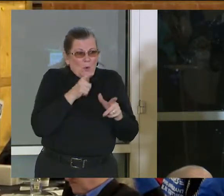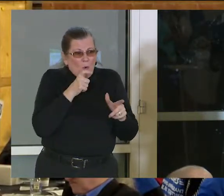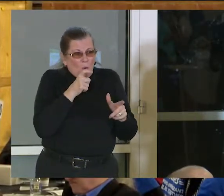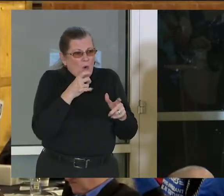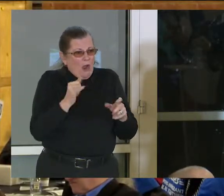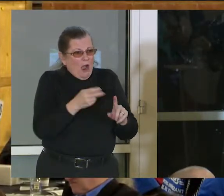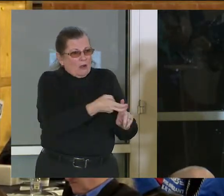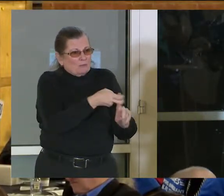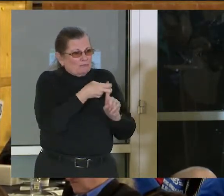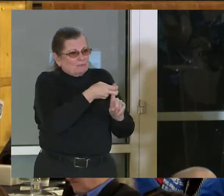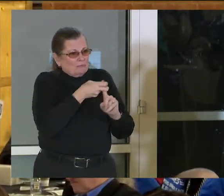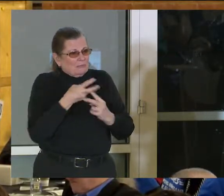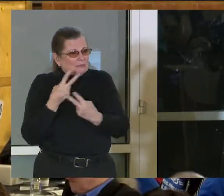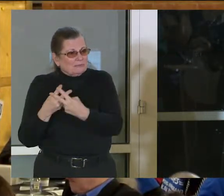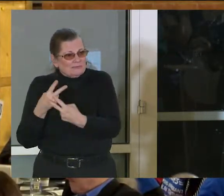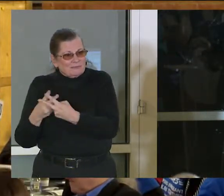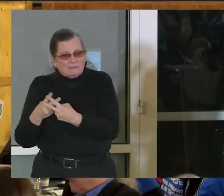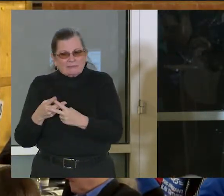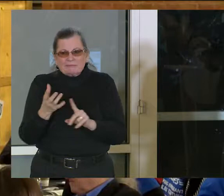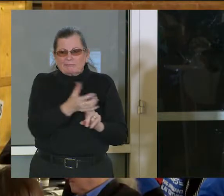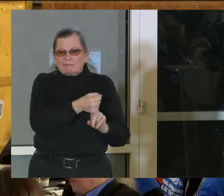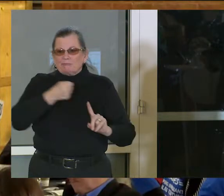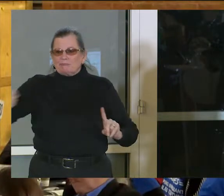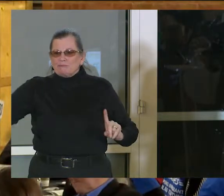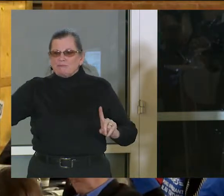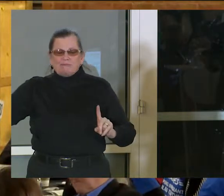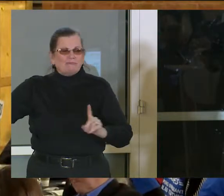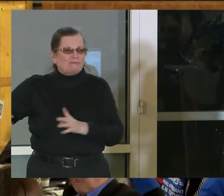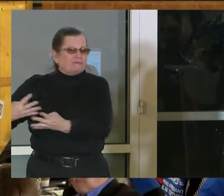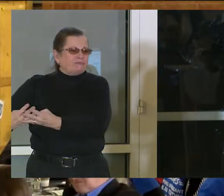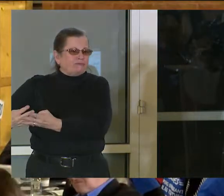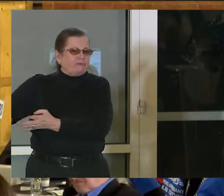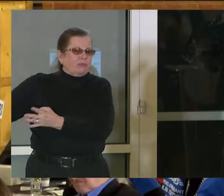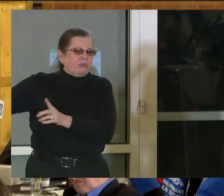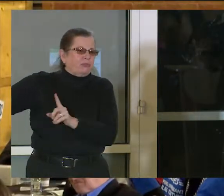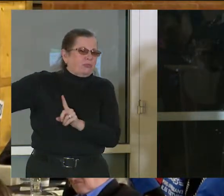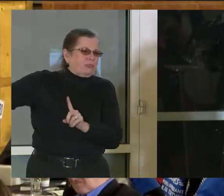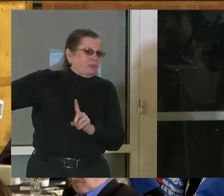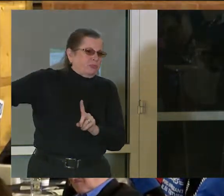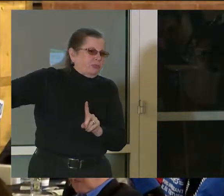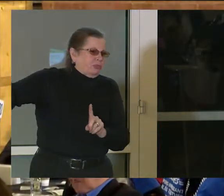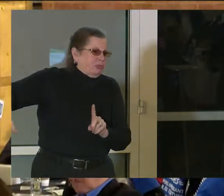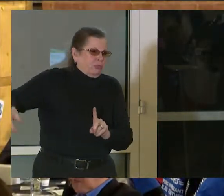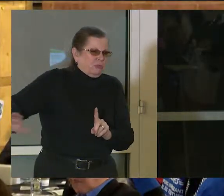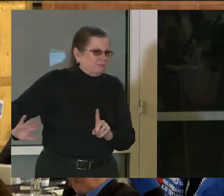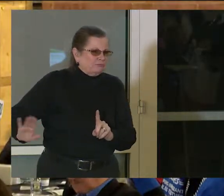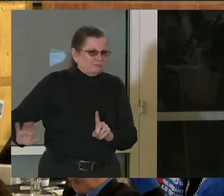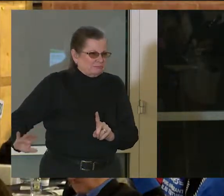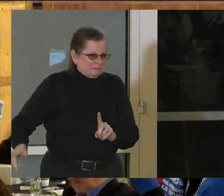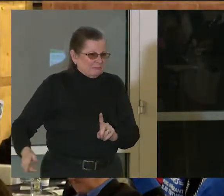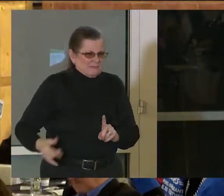we're facing a crisis of really epic proportions for our city, when 4,500